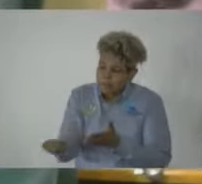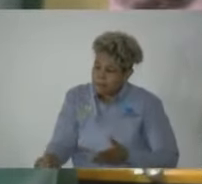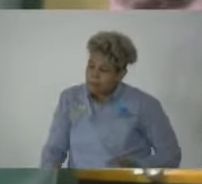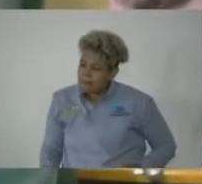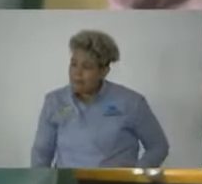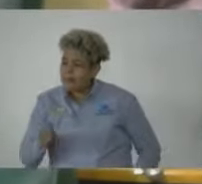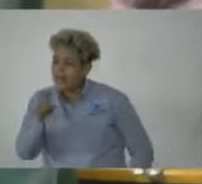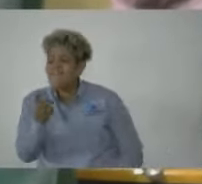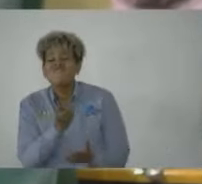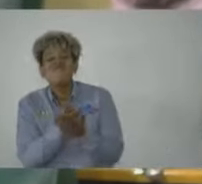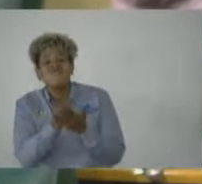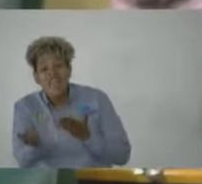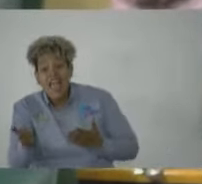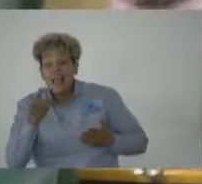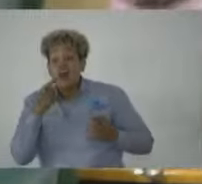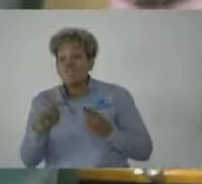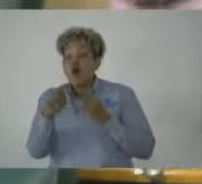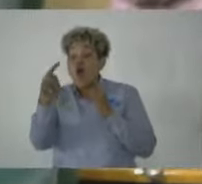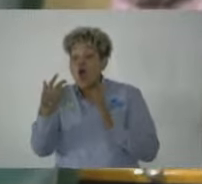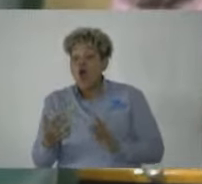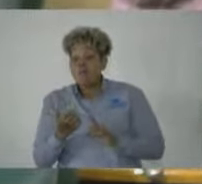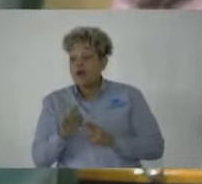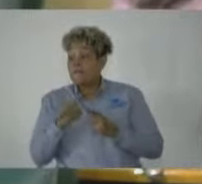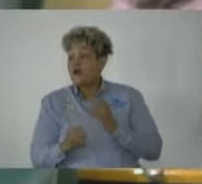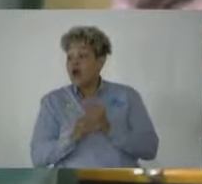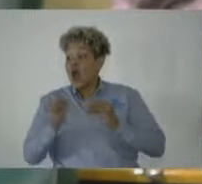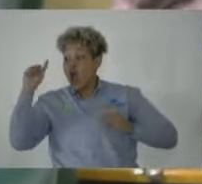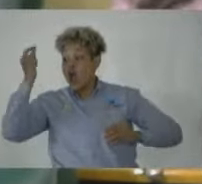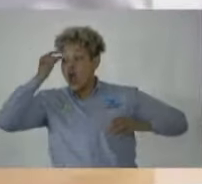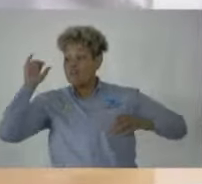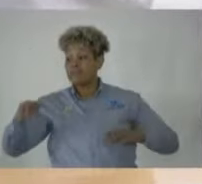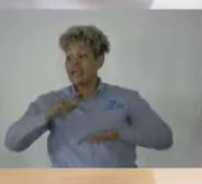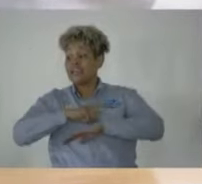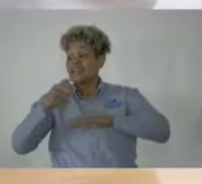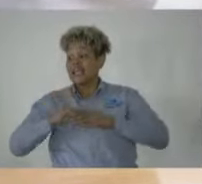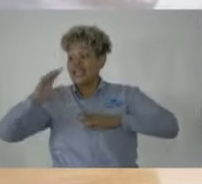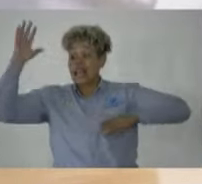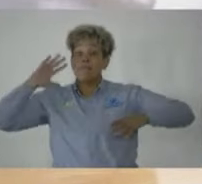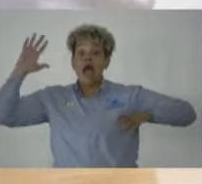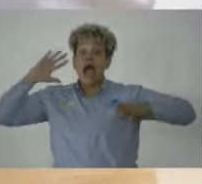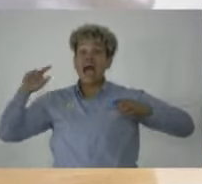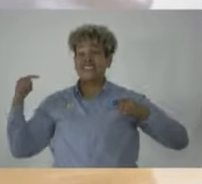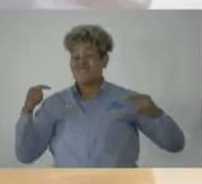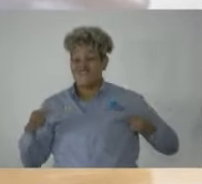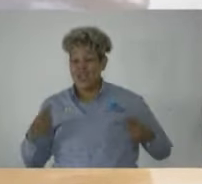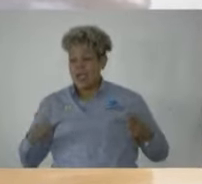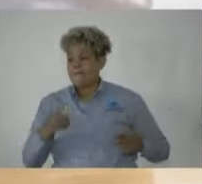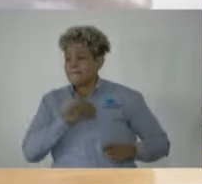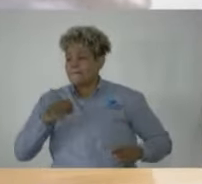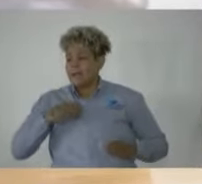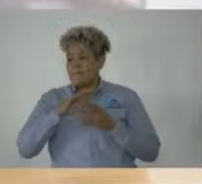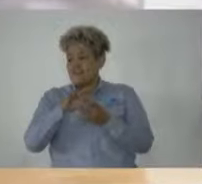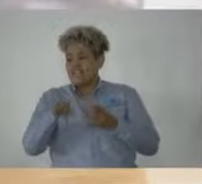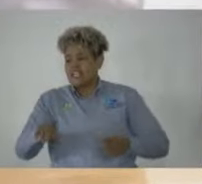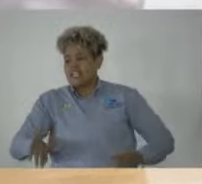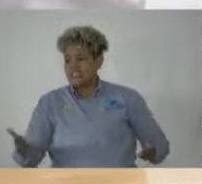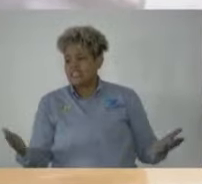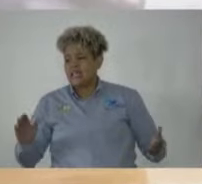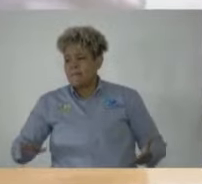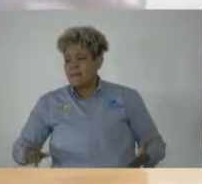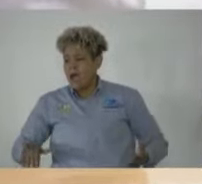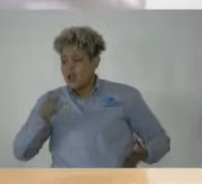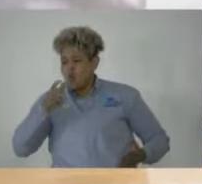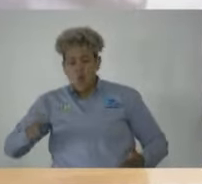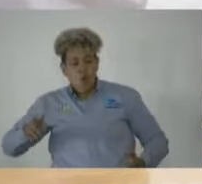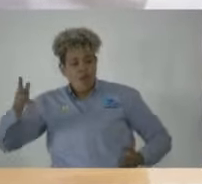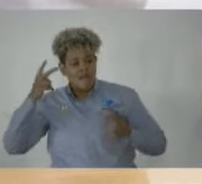is the failure of opposition and governments of the day in the past. There's a member here in this House who is visiting from